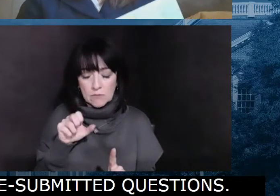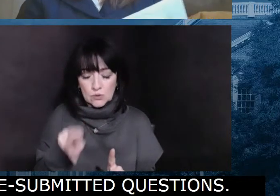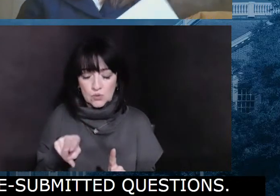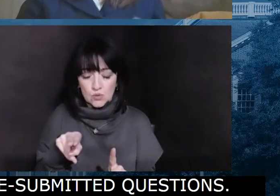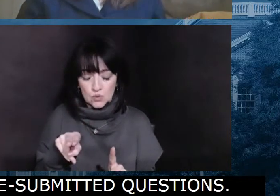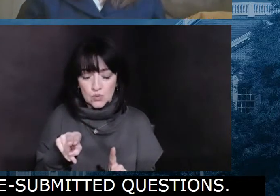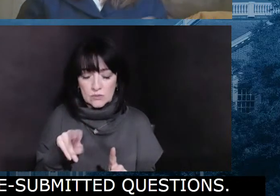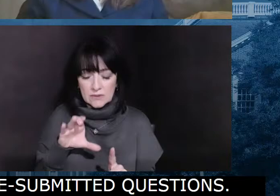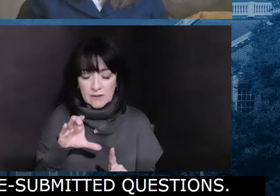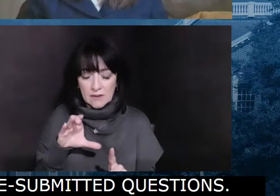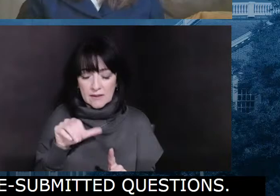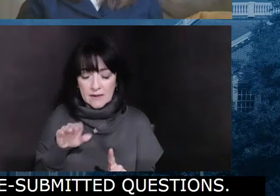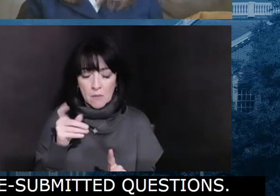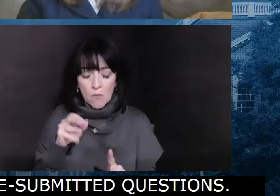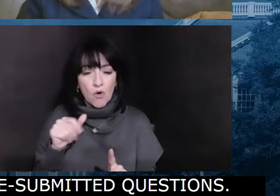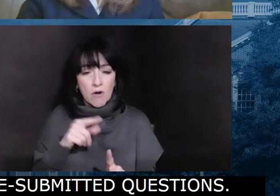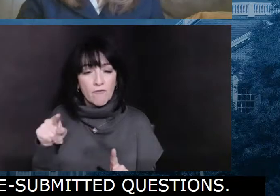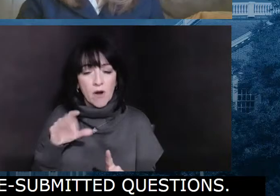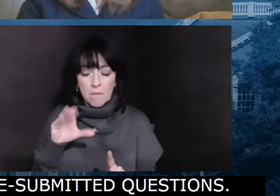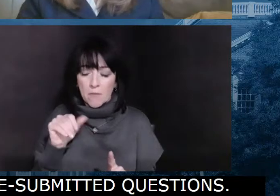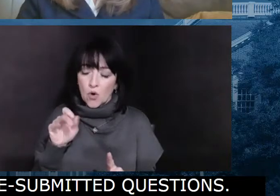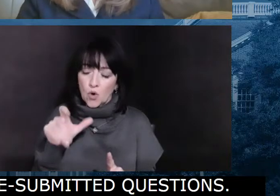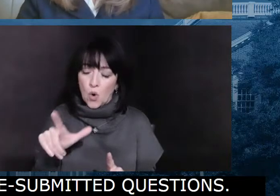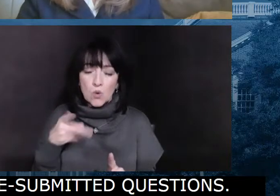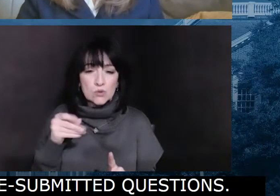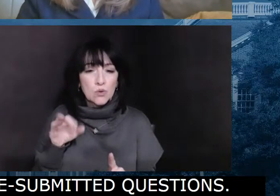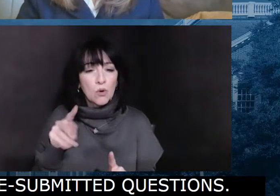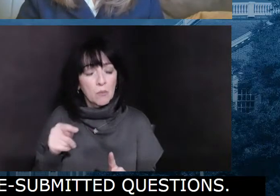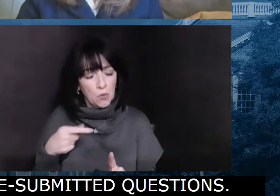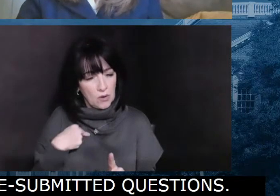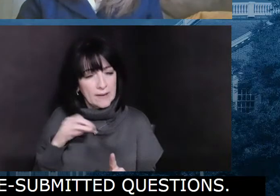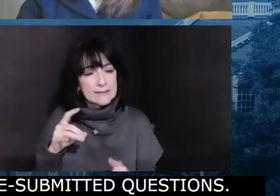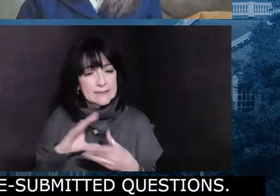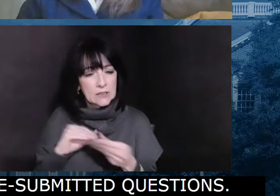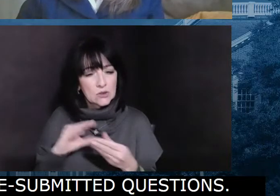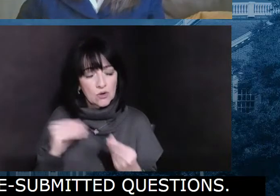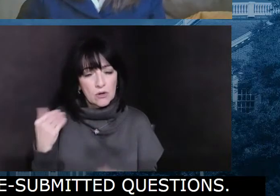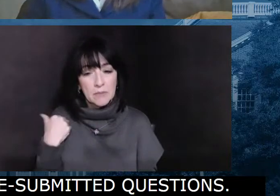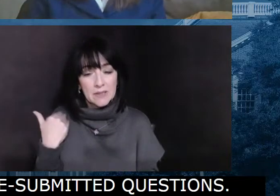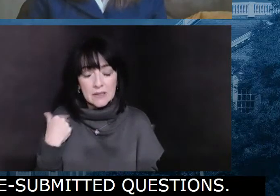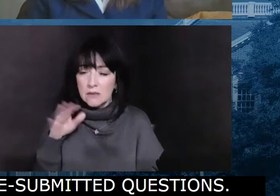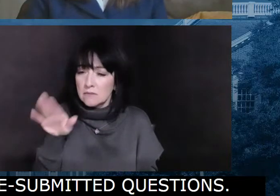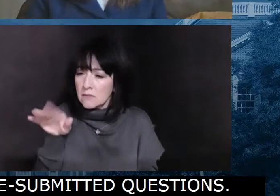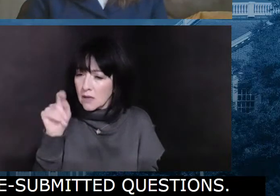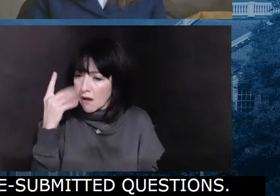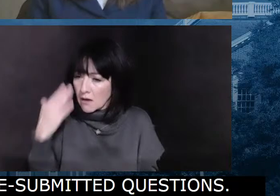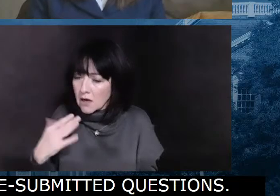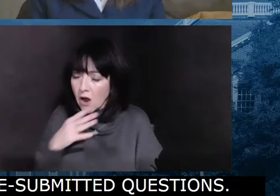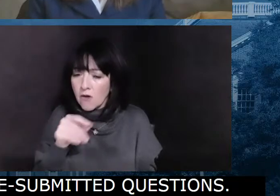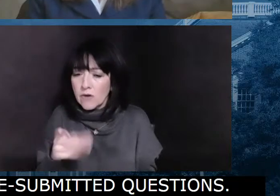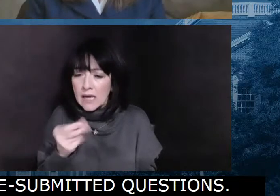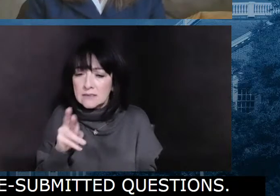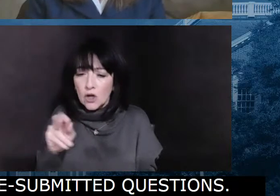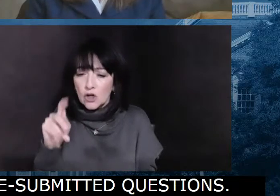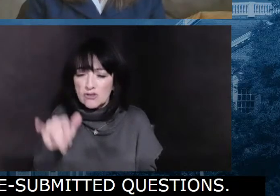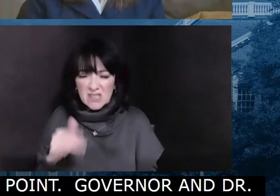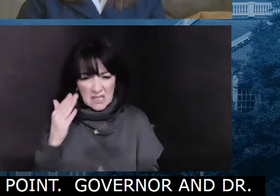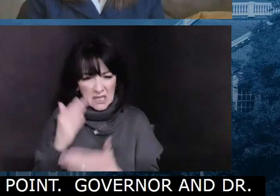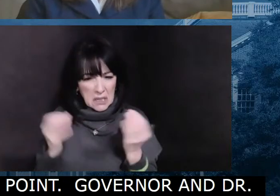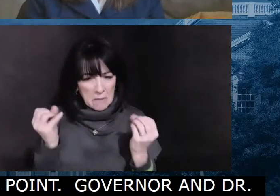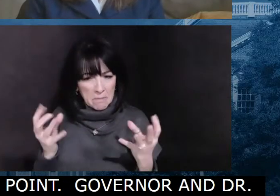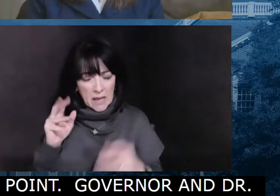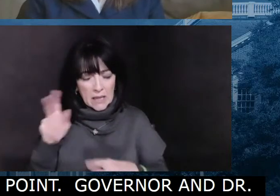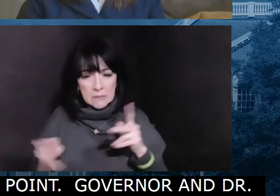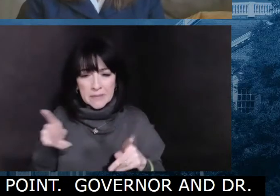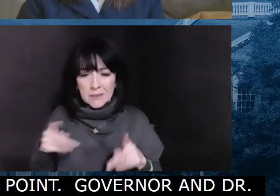Coastal Point. You talked about this a little bit earlier, but she says, Governor and Dr. Rattay, we've heard many people say they no longer have to wear masks and